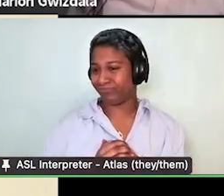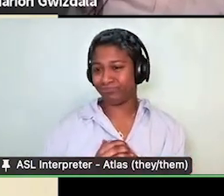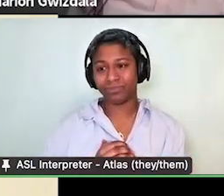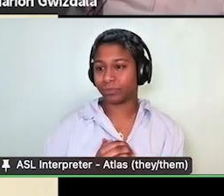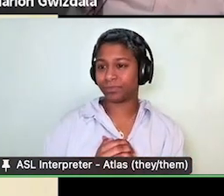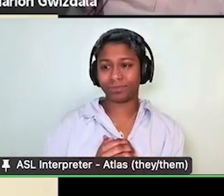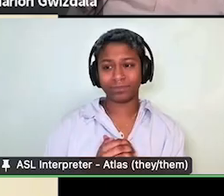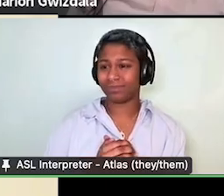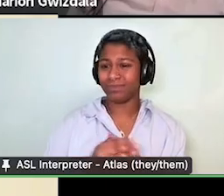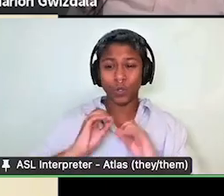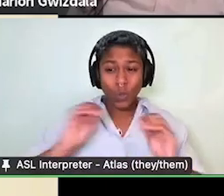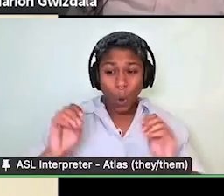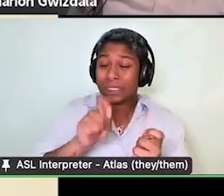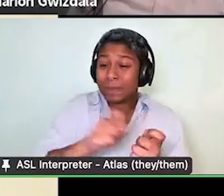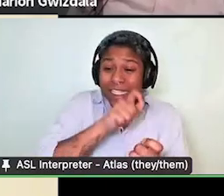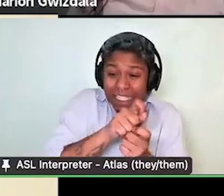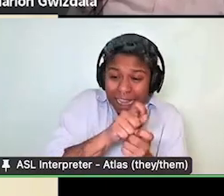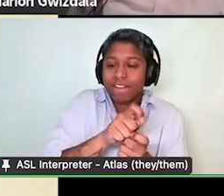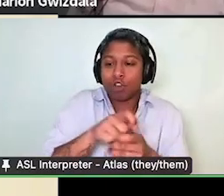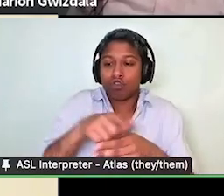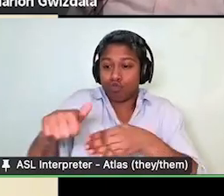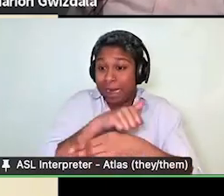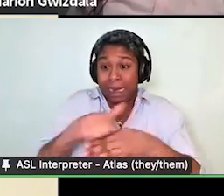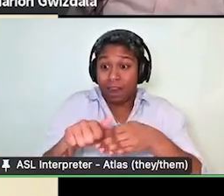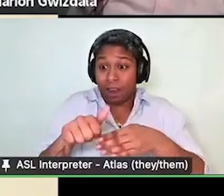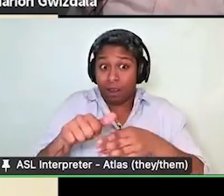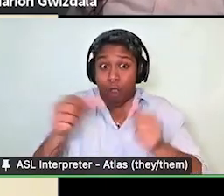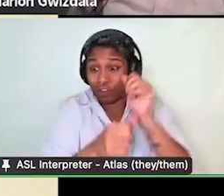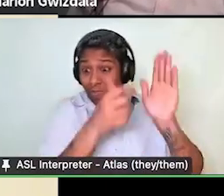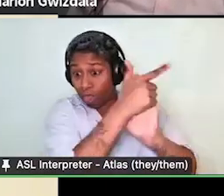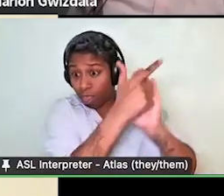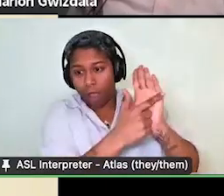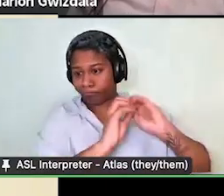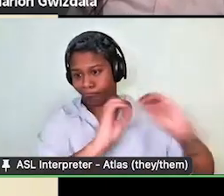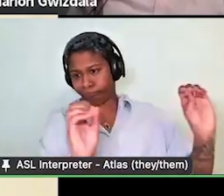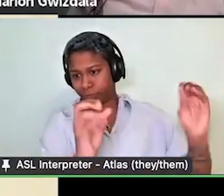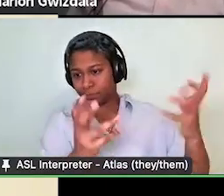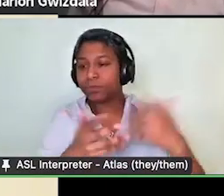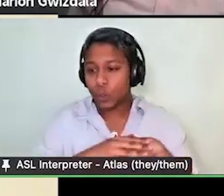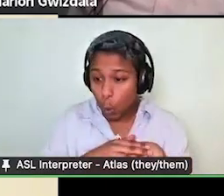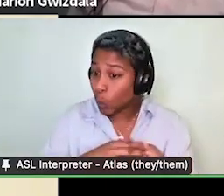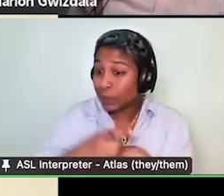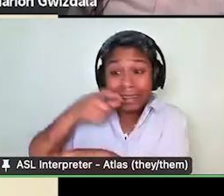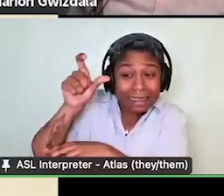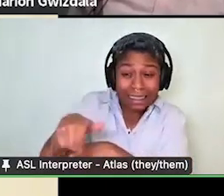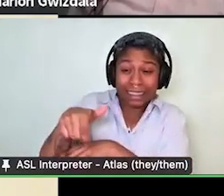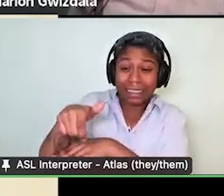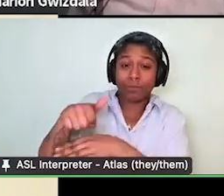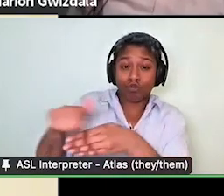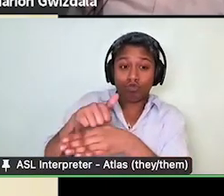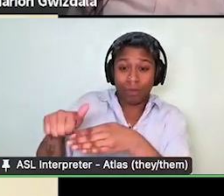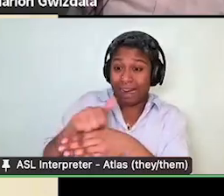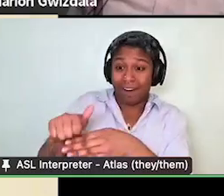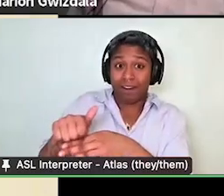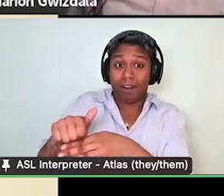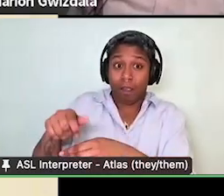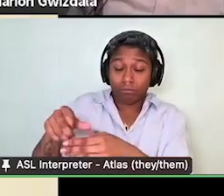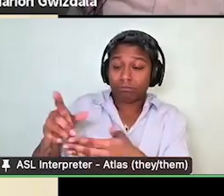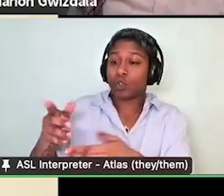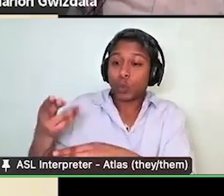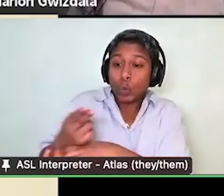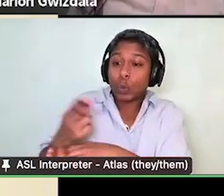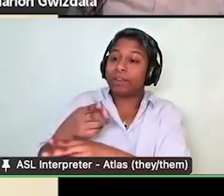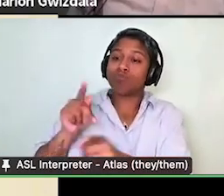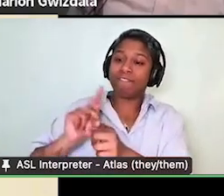training. In other words, it doesn't have to be trained by a professional. In fact, most service animals are what